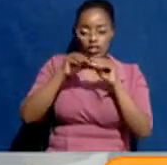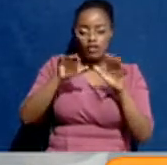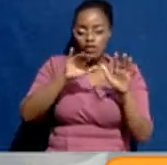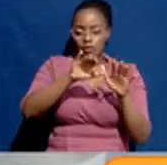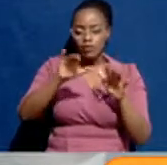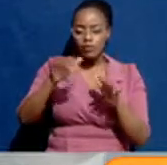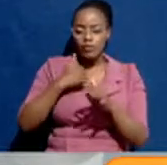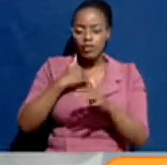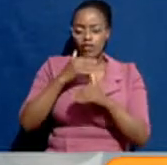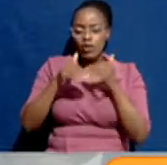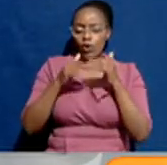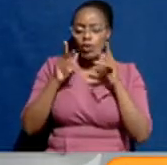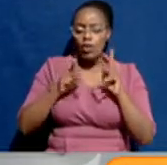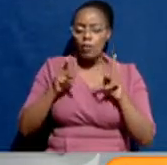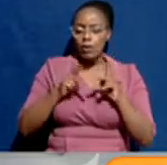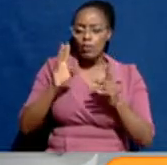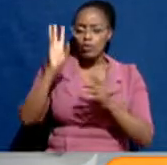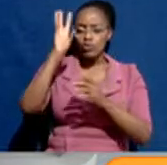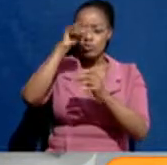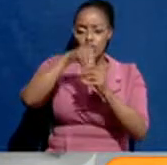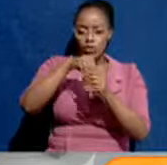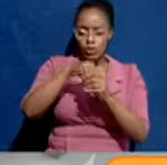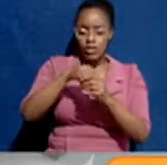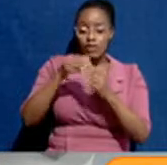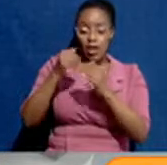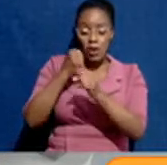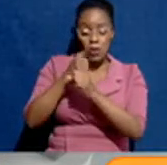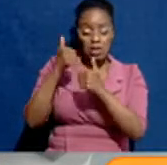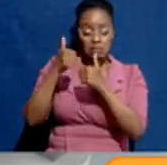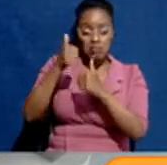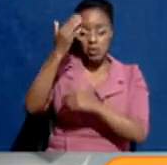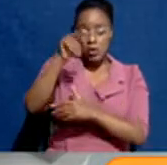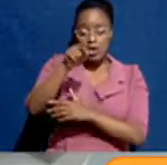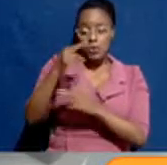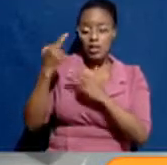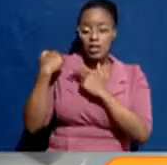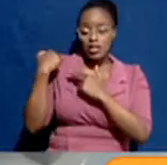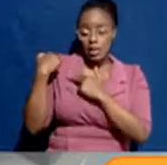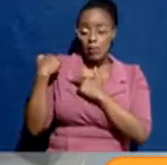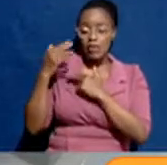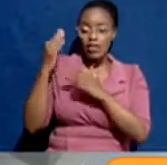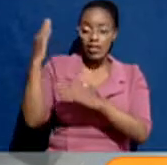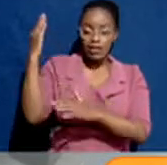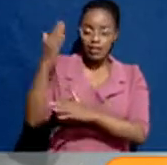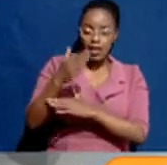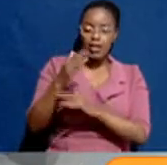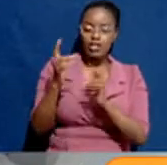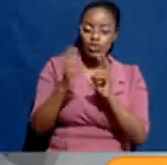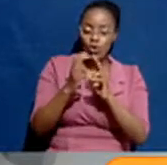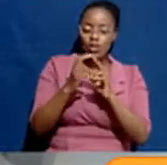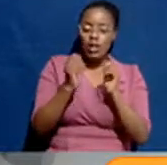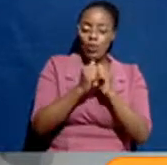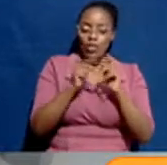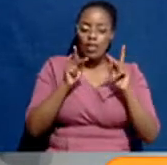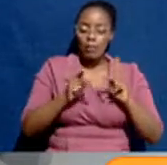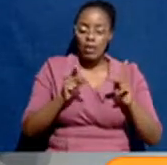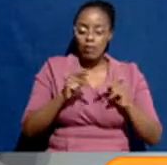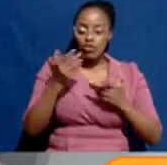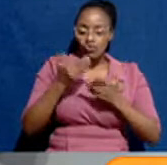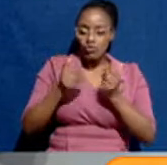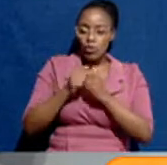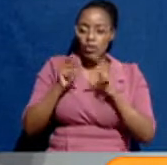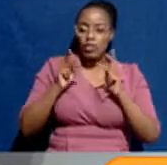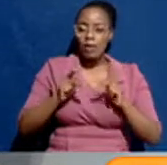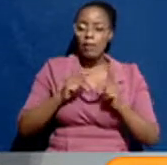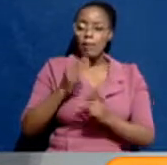leave no man or woman behind, has it worked? Mm-hmm. Because you're the one in direct contact with the people at the ward level now. Yeah, thank you. Thank